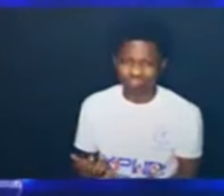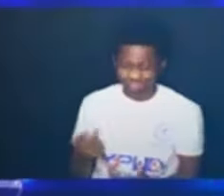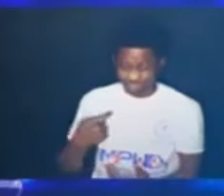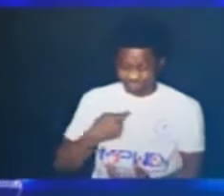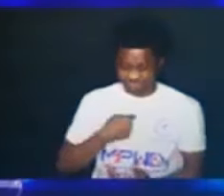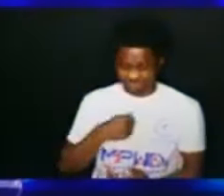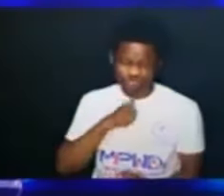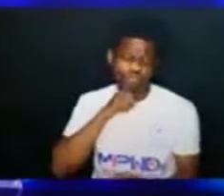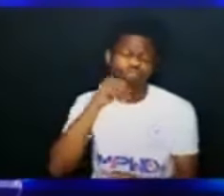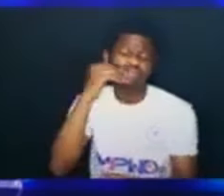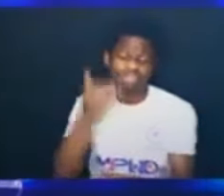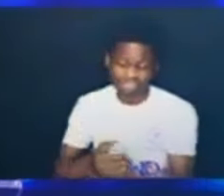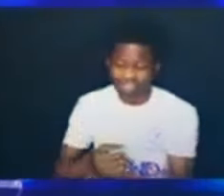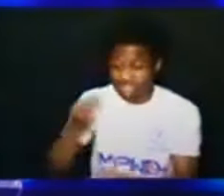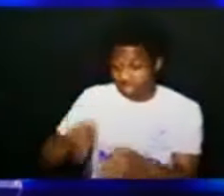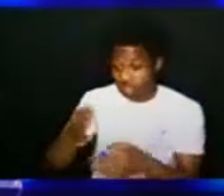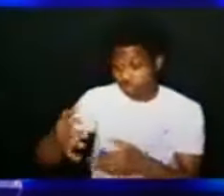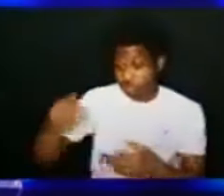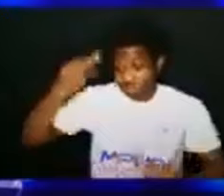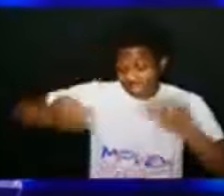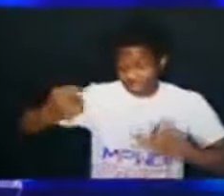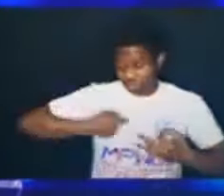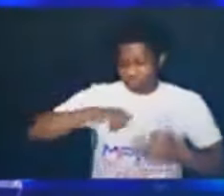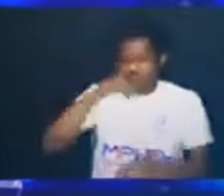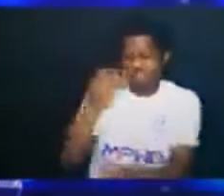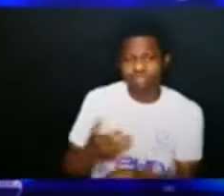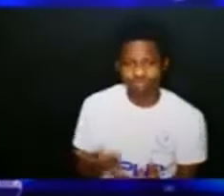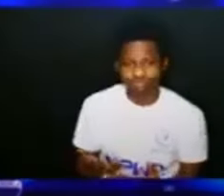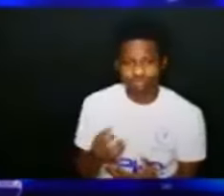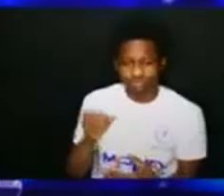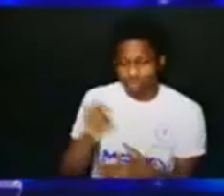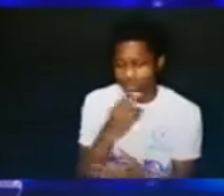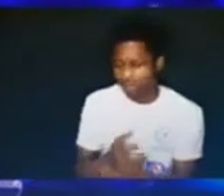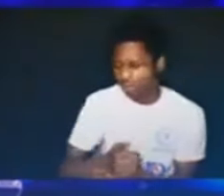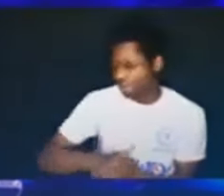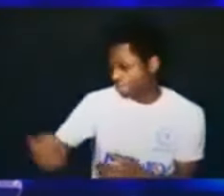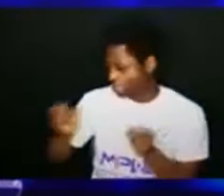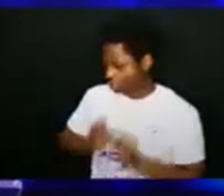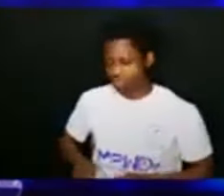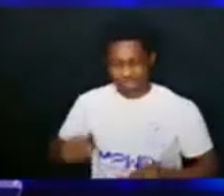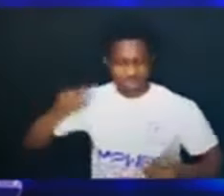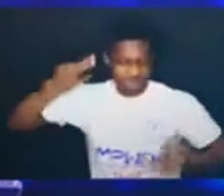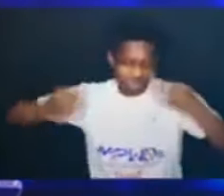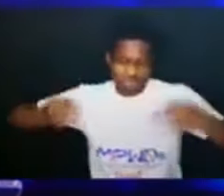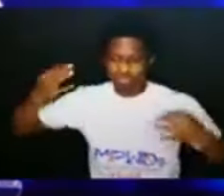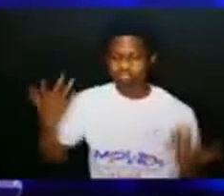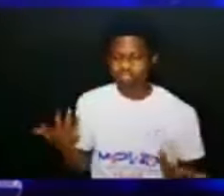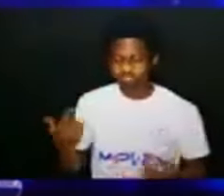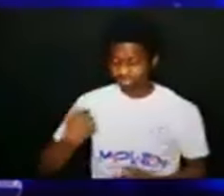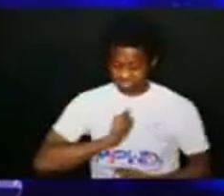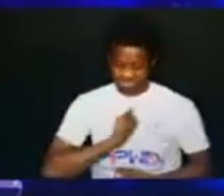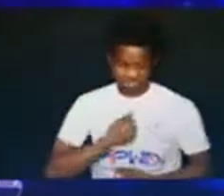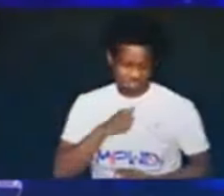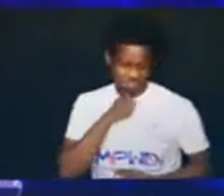very little if I'm judged by you or by any human court. Indeed, I do not even judge